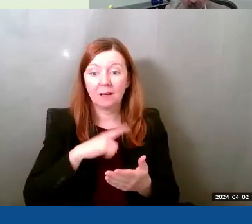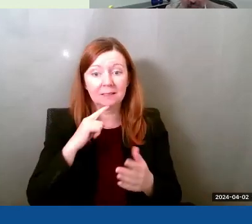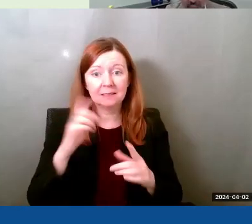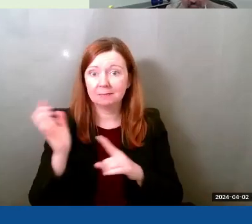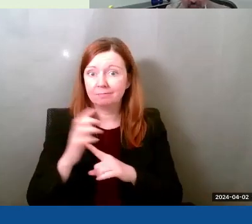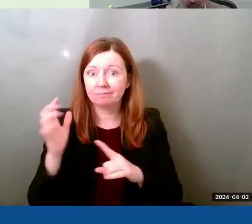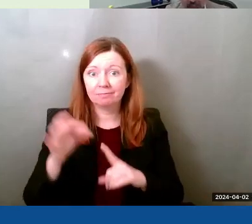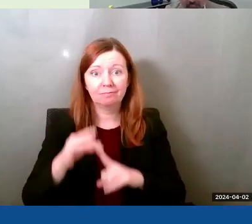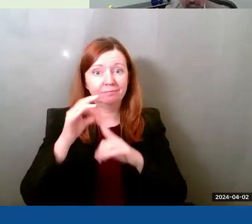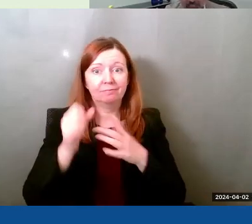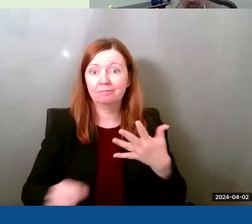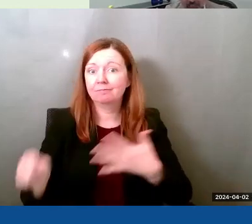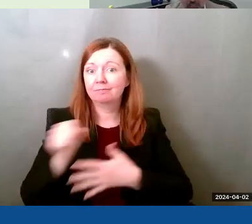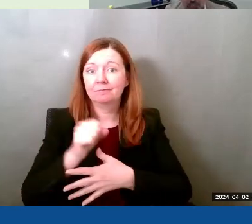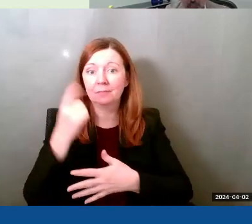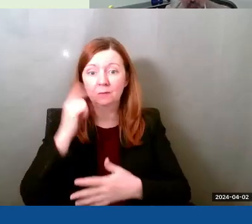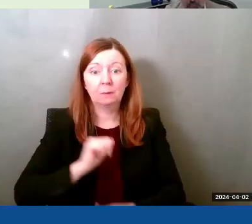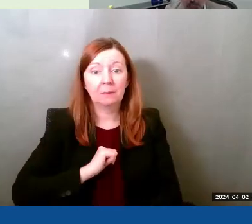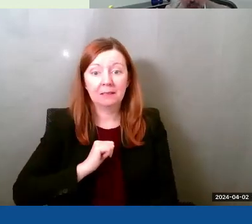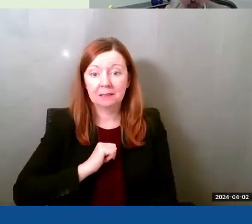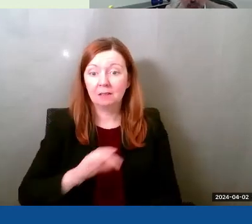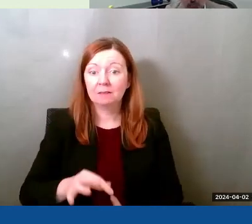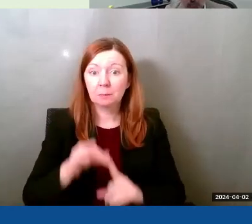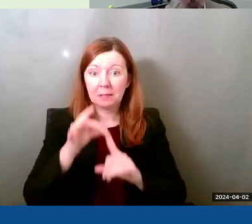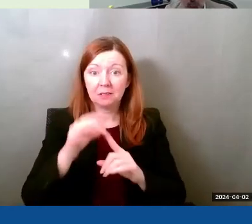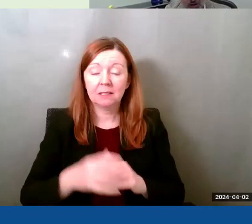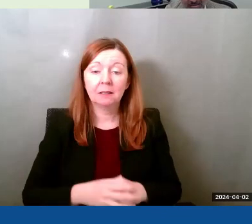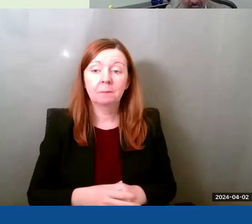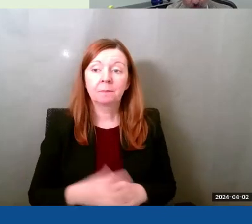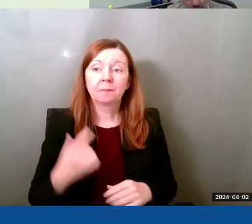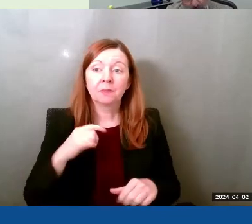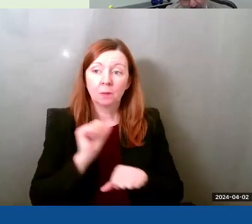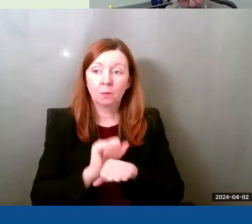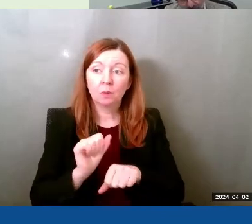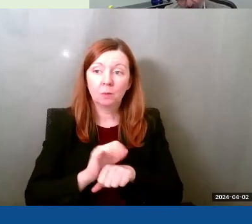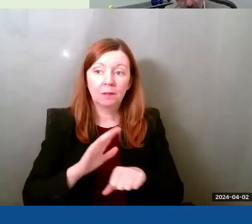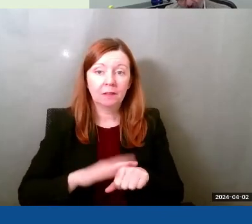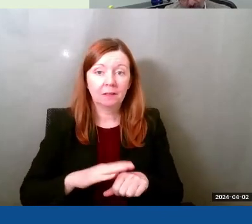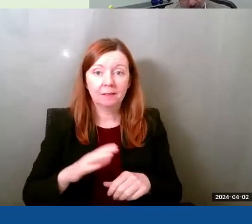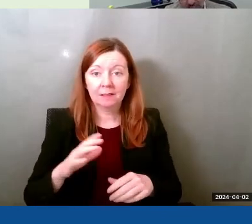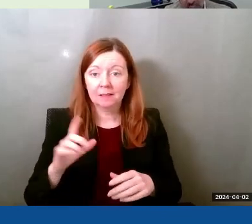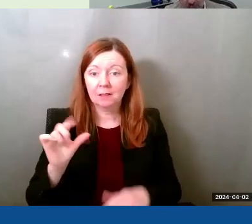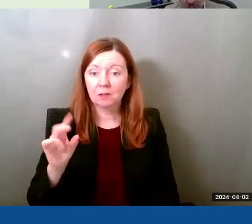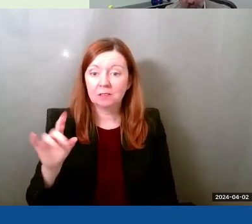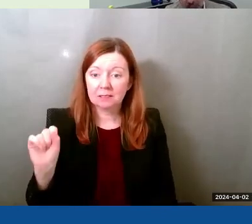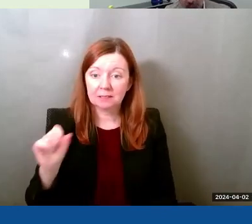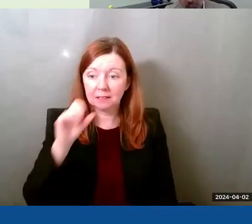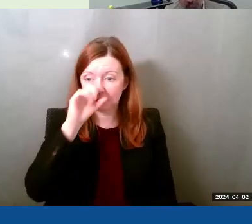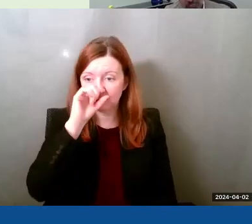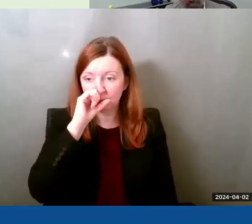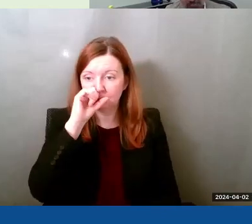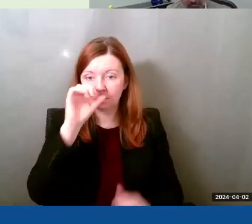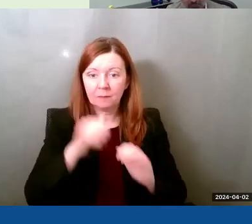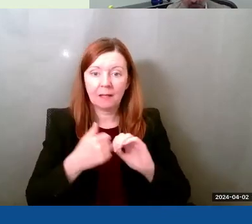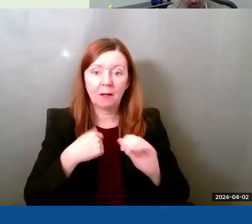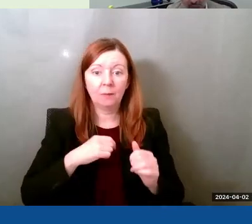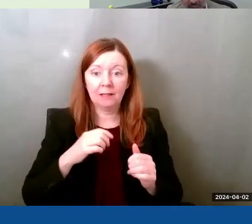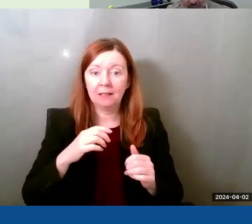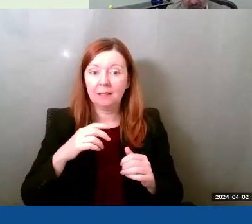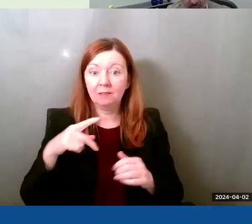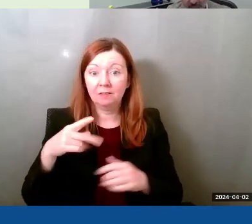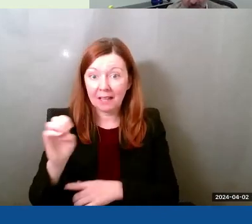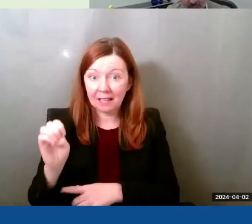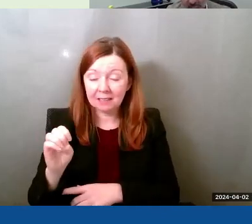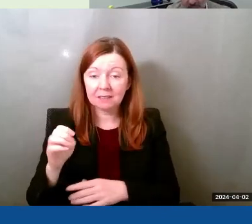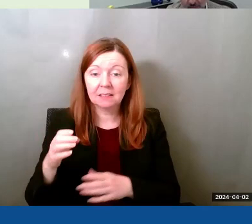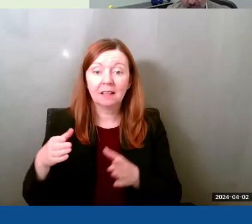paramount, certainly for myself especially. We're working on the logistics and sequencing on how we phase the sidewalk closures and if any